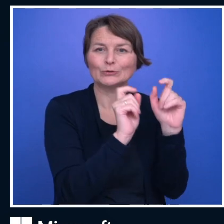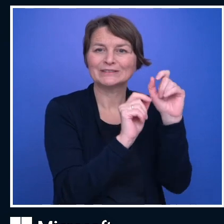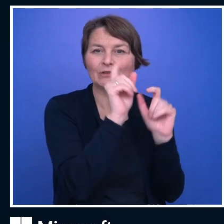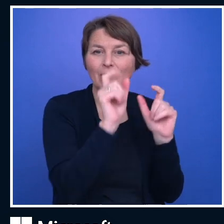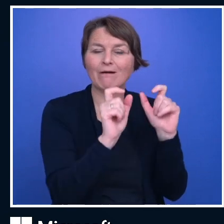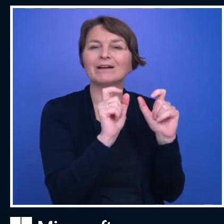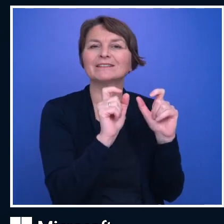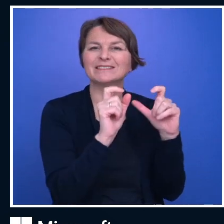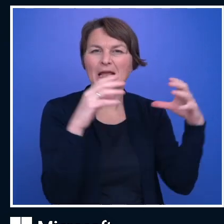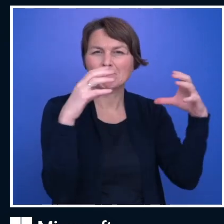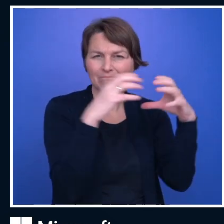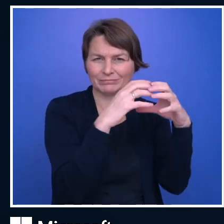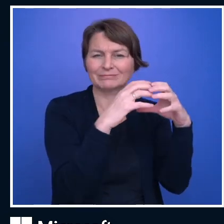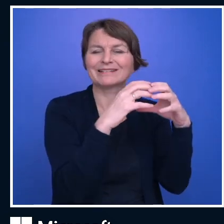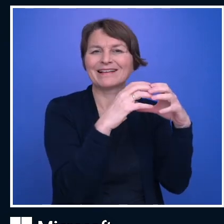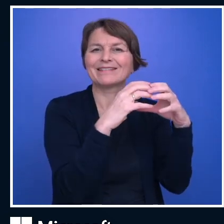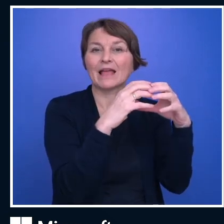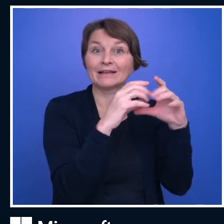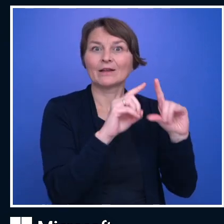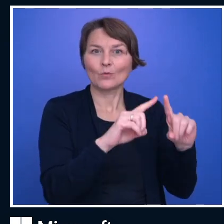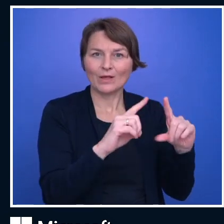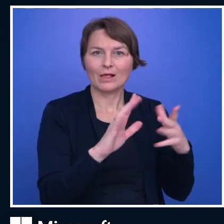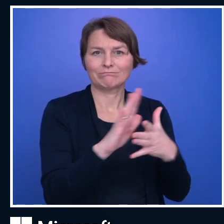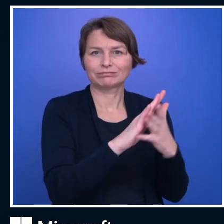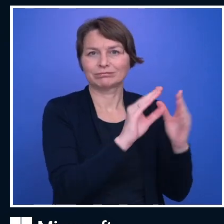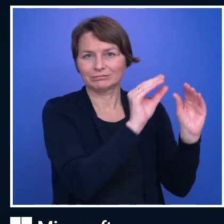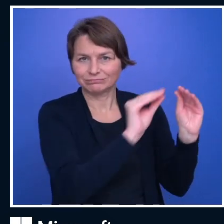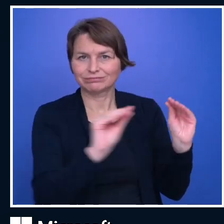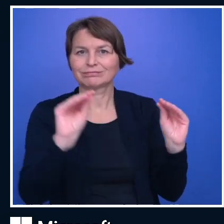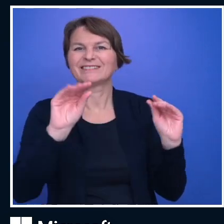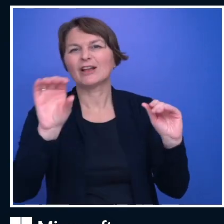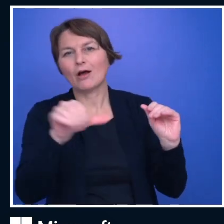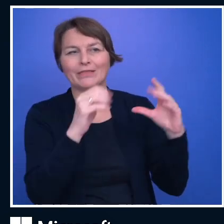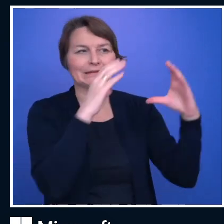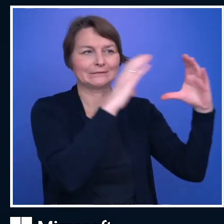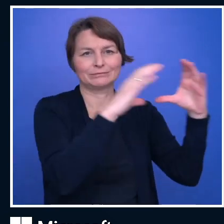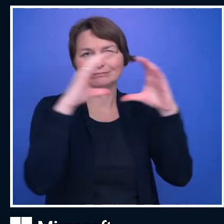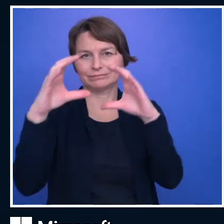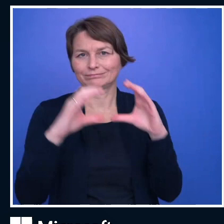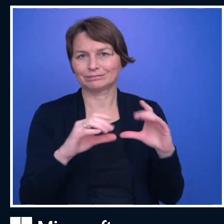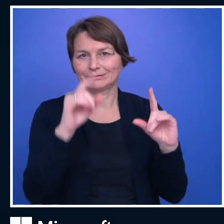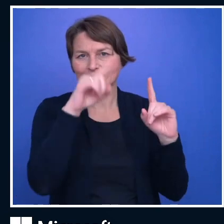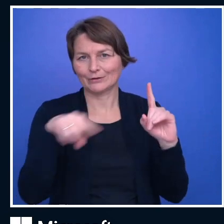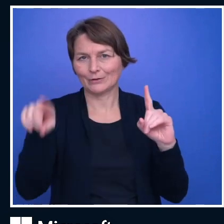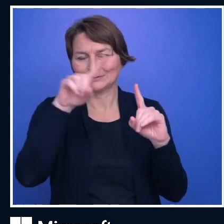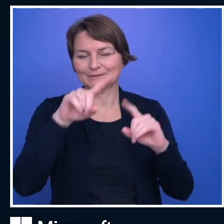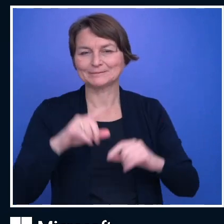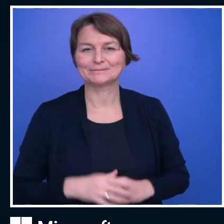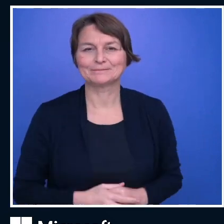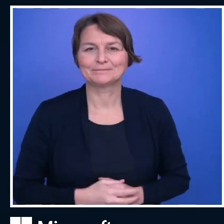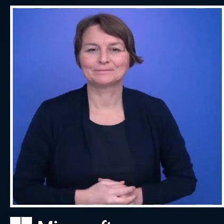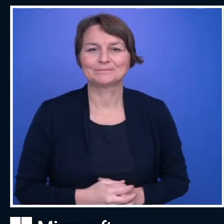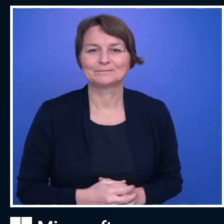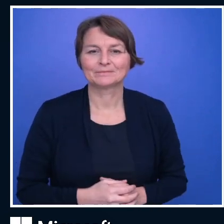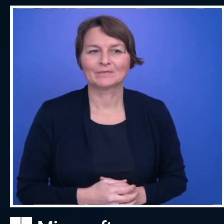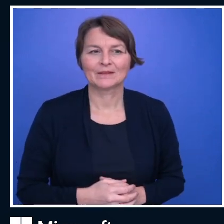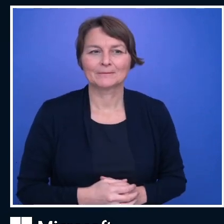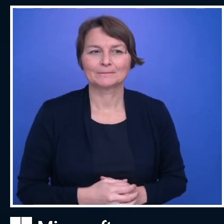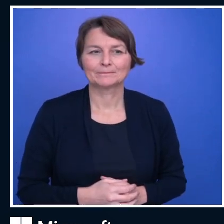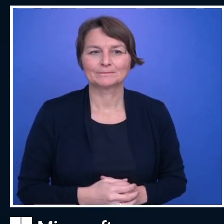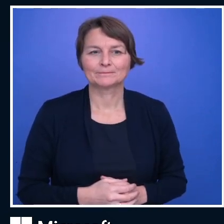hence your star will automatically go into the circle category. Now look at your first image over here. Say you have to classify